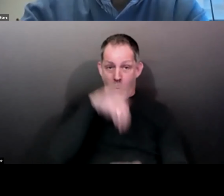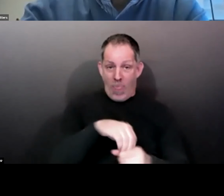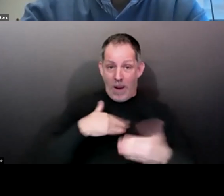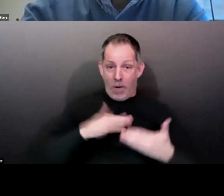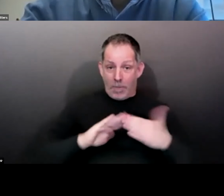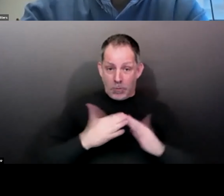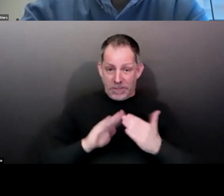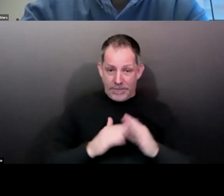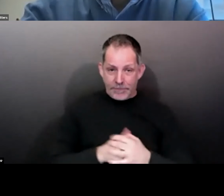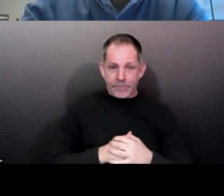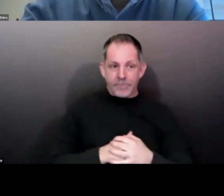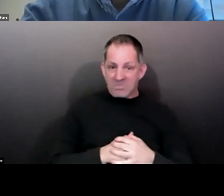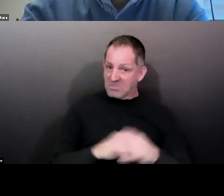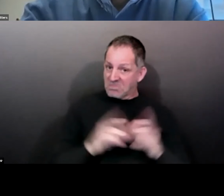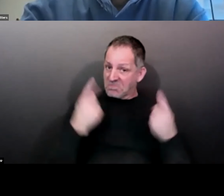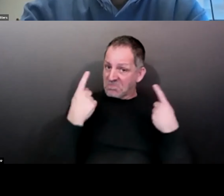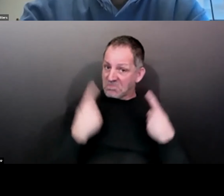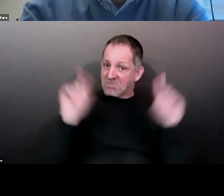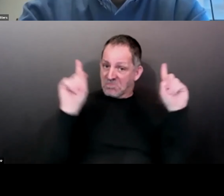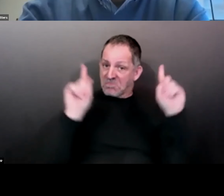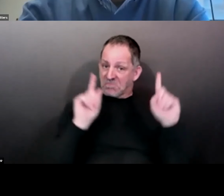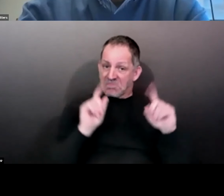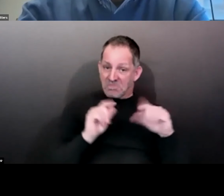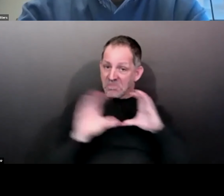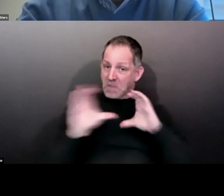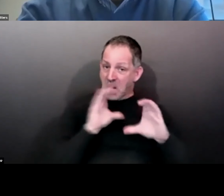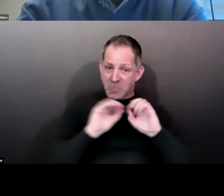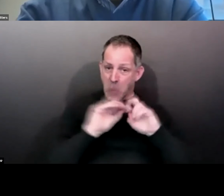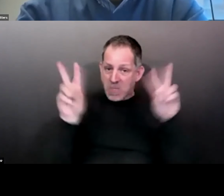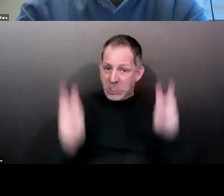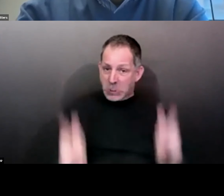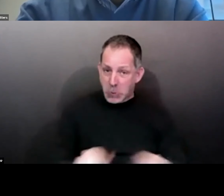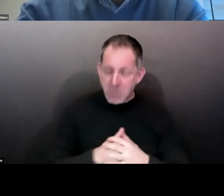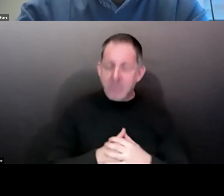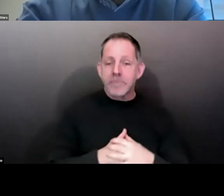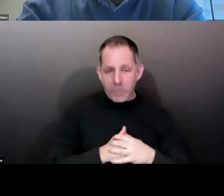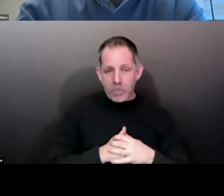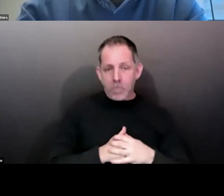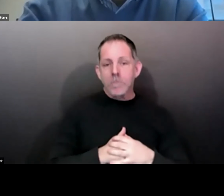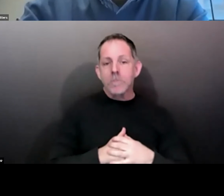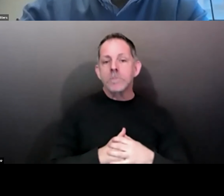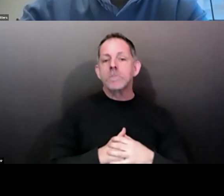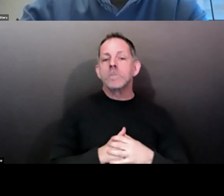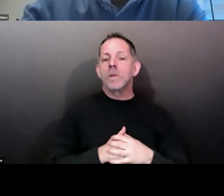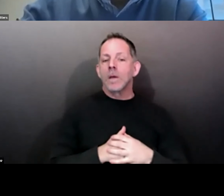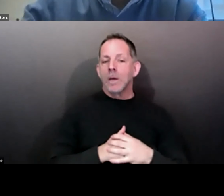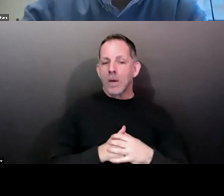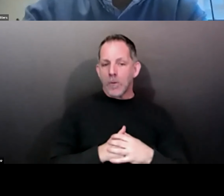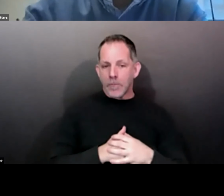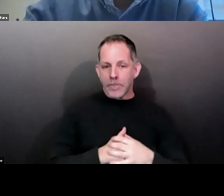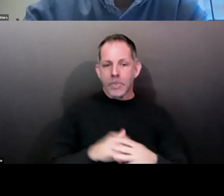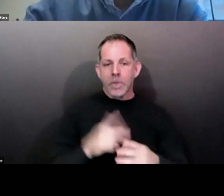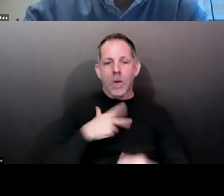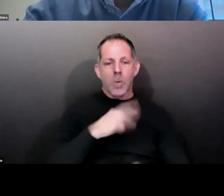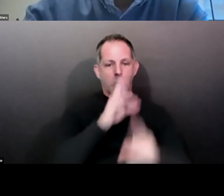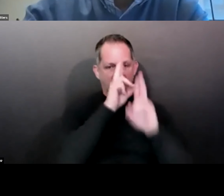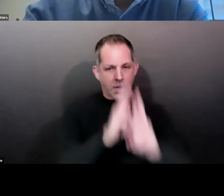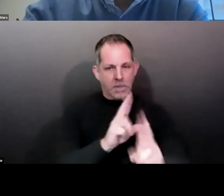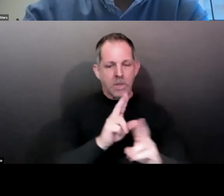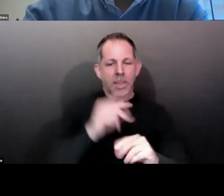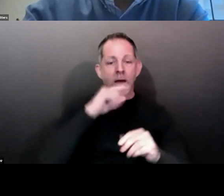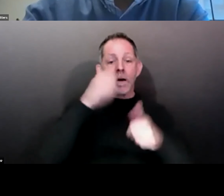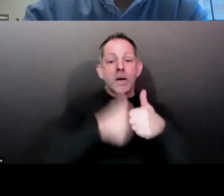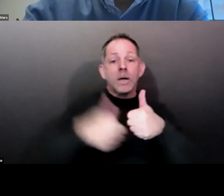we have done is we have also honored household members of our tribal members the opportunity to get the vaccine. These are already going to be